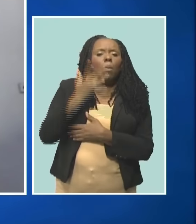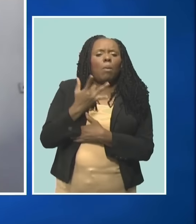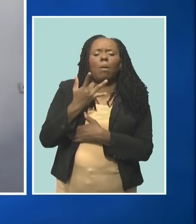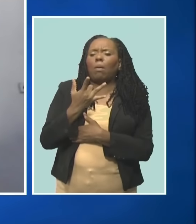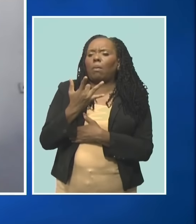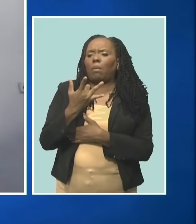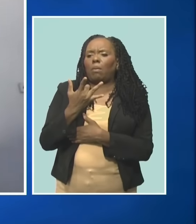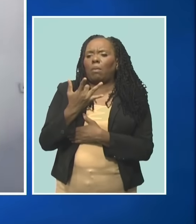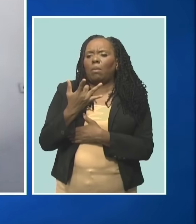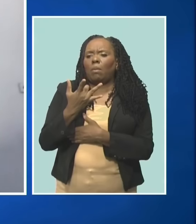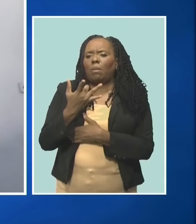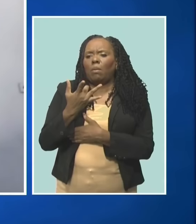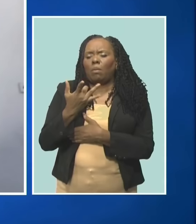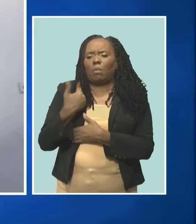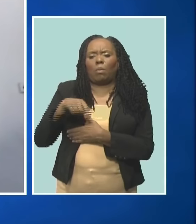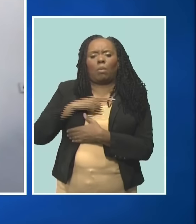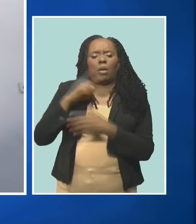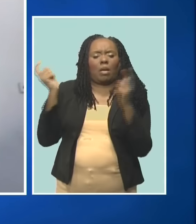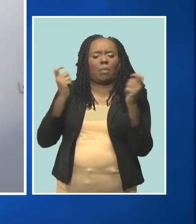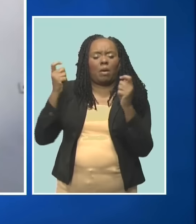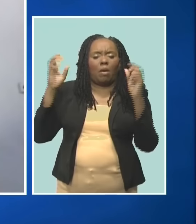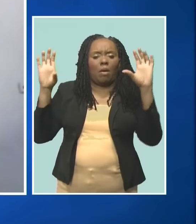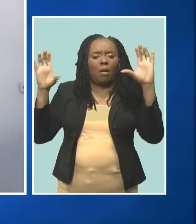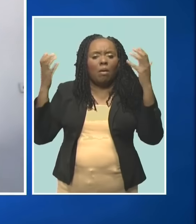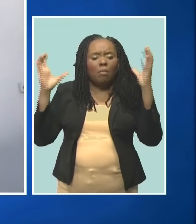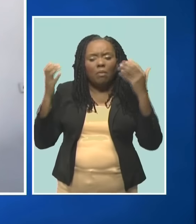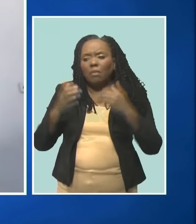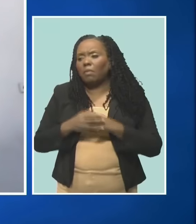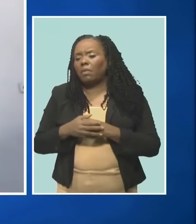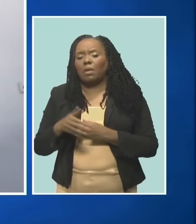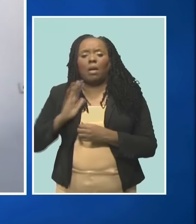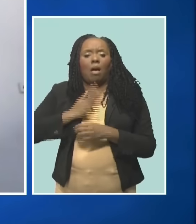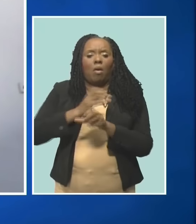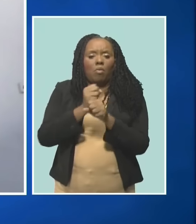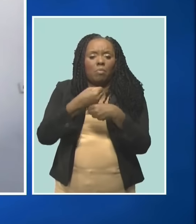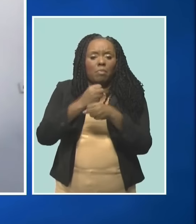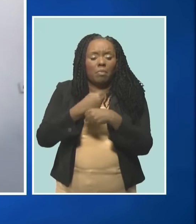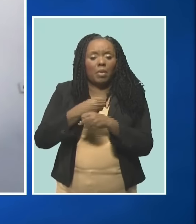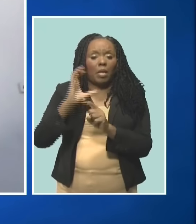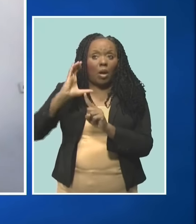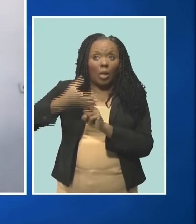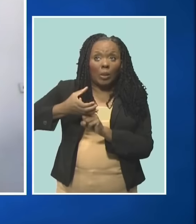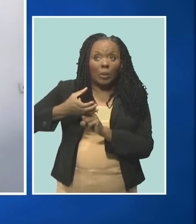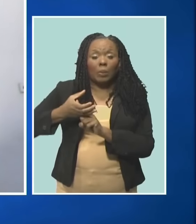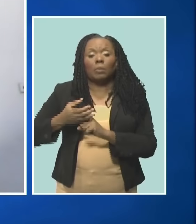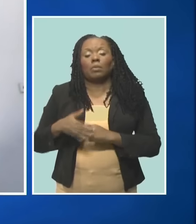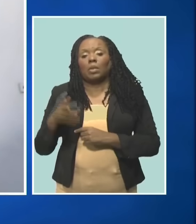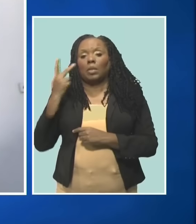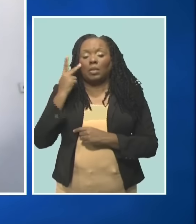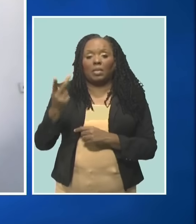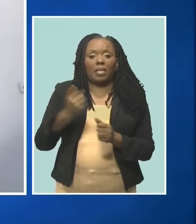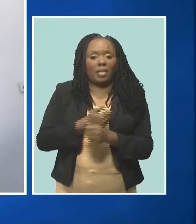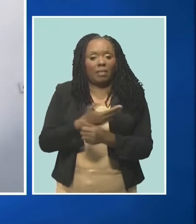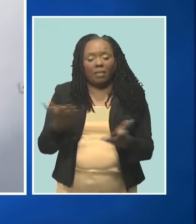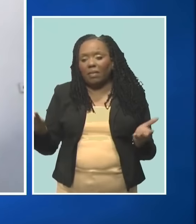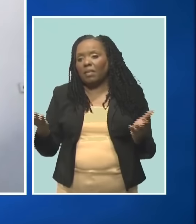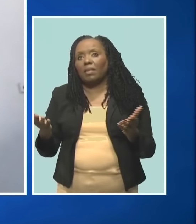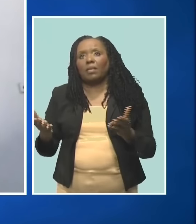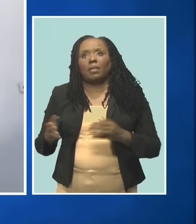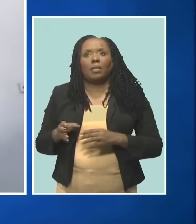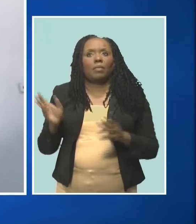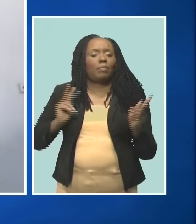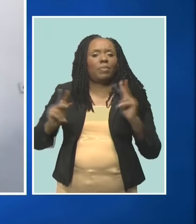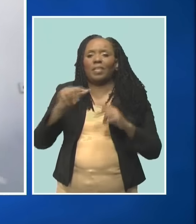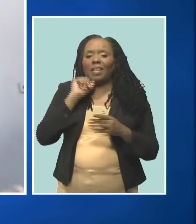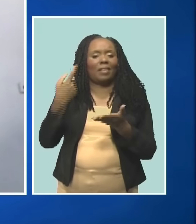the creativity that goes on in terms of costume making. And then you see that displayed in terms of junior cadumate. Nobody's talked about